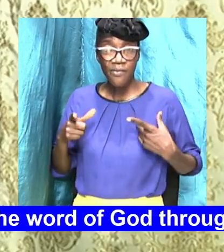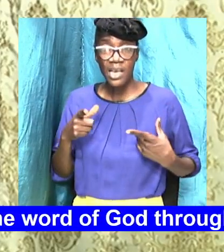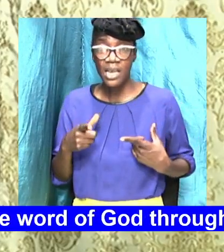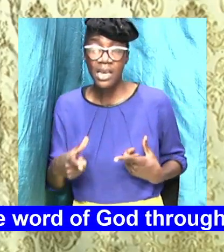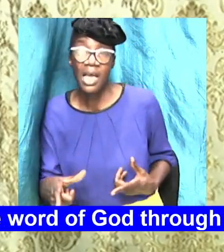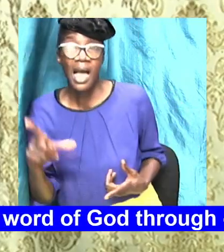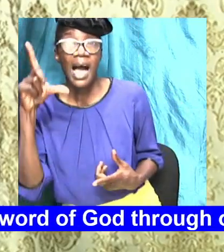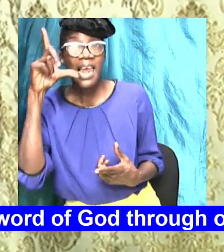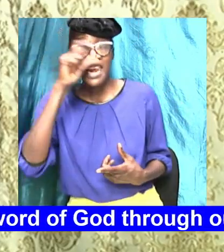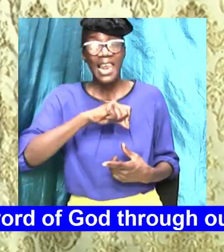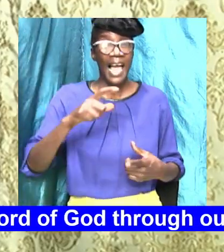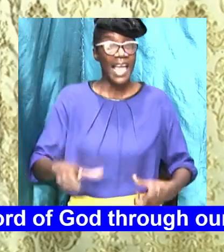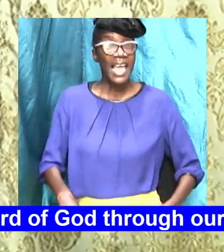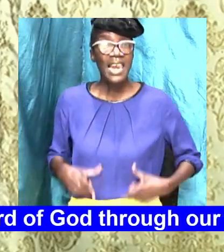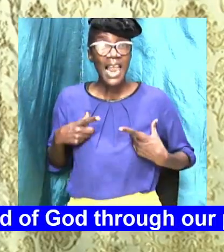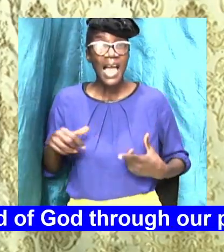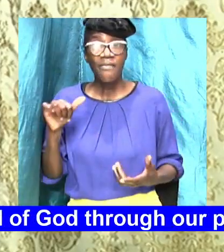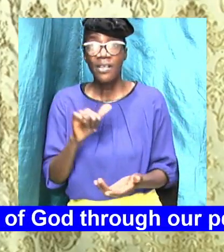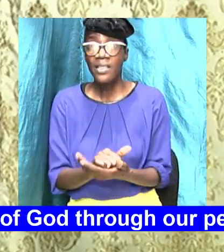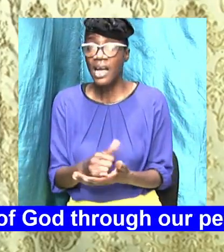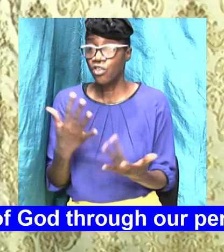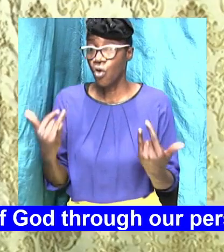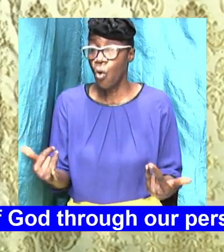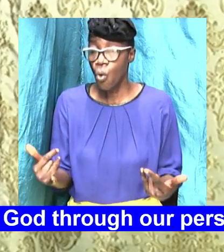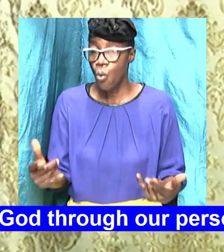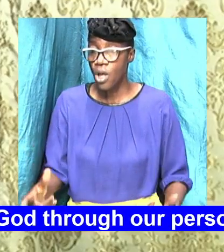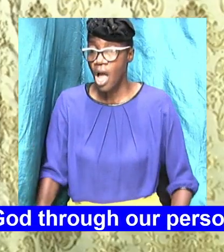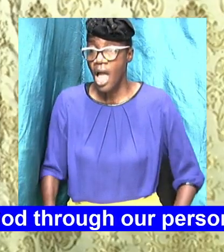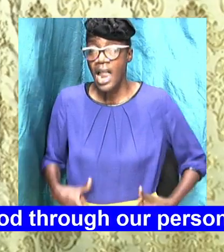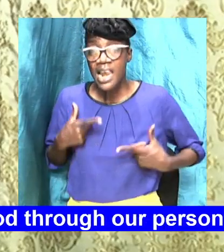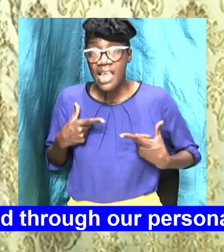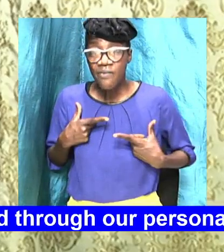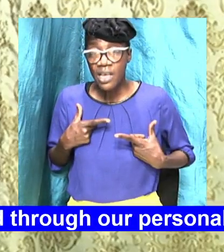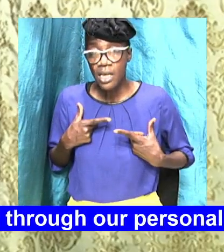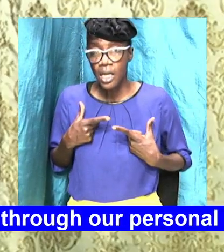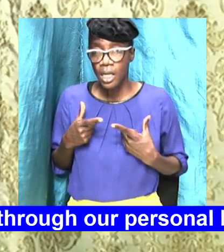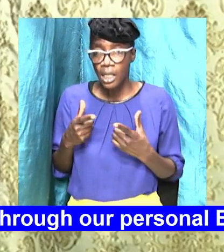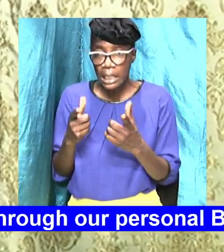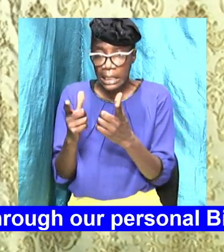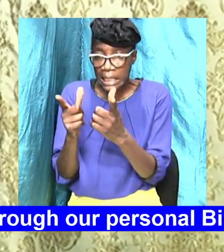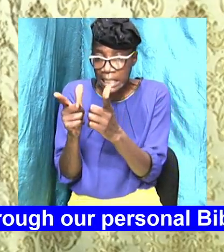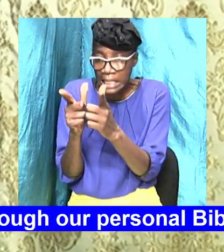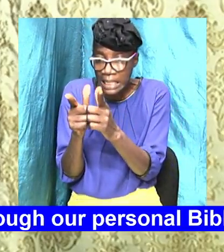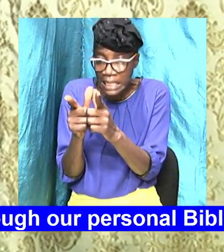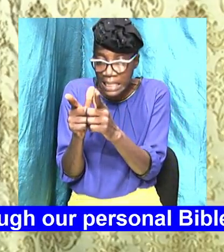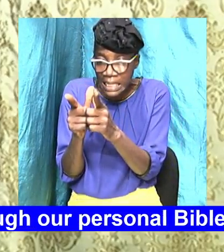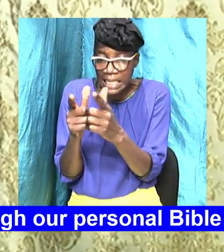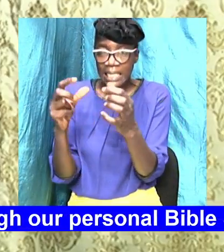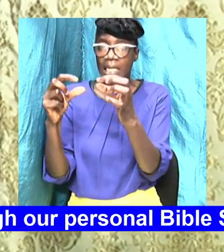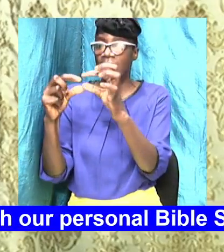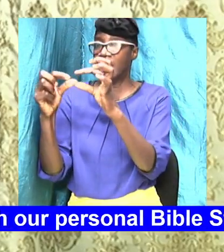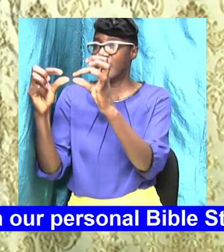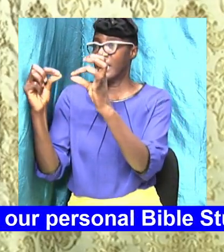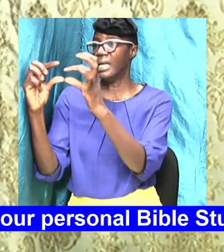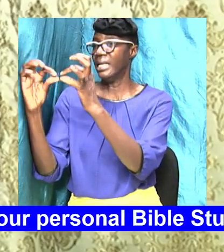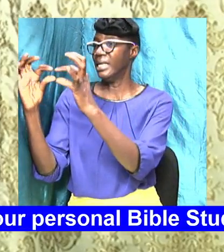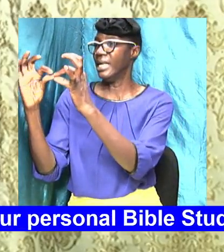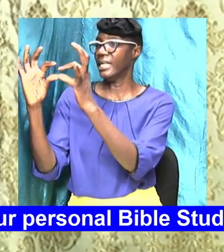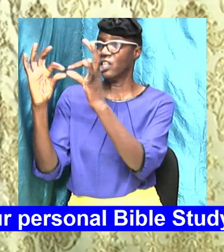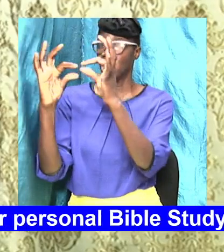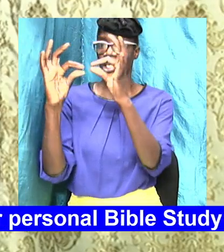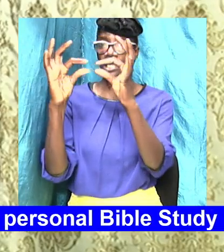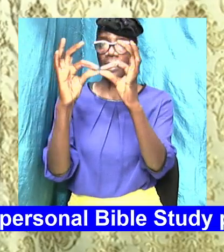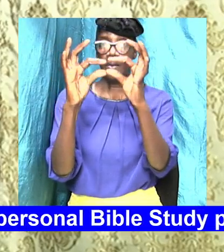how you live your life, you're just barely connected to the source. Jesus, God himself, is the source